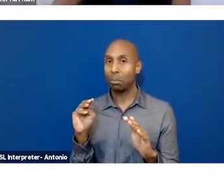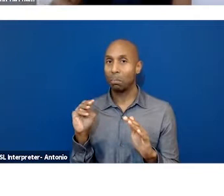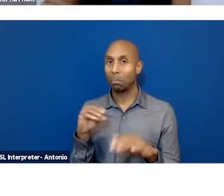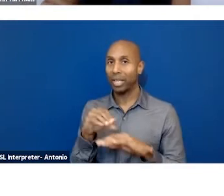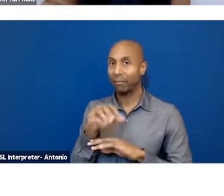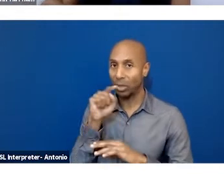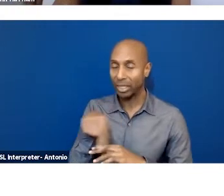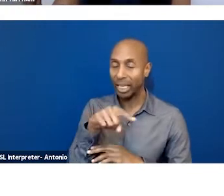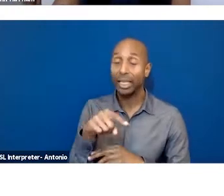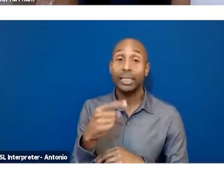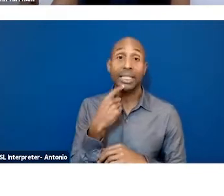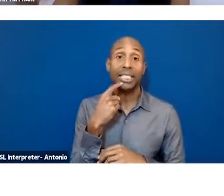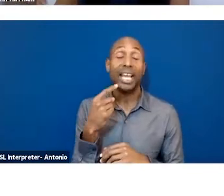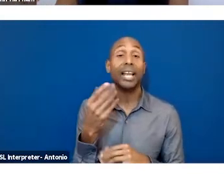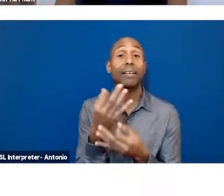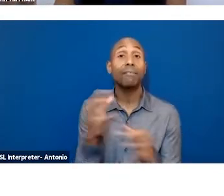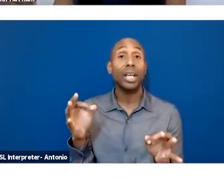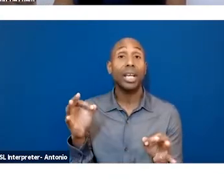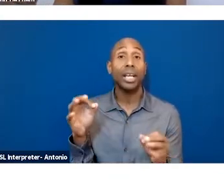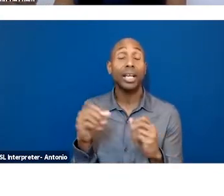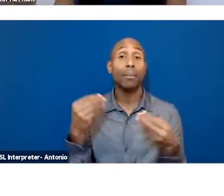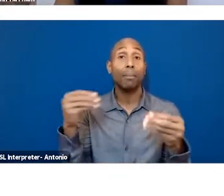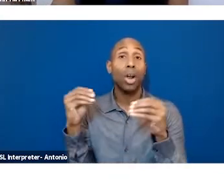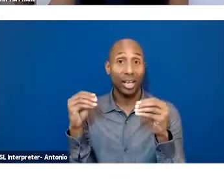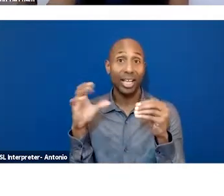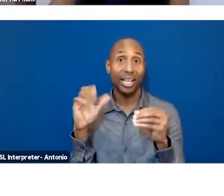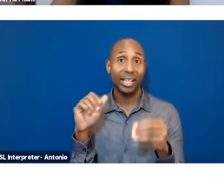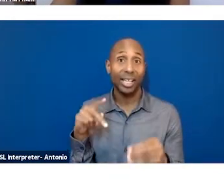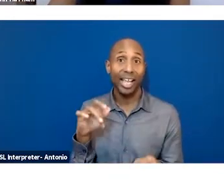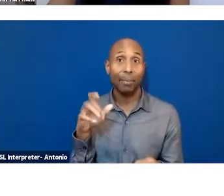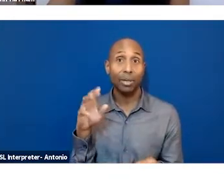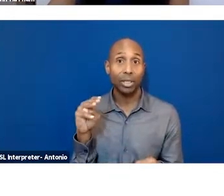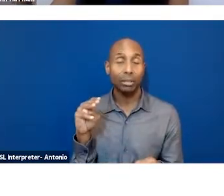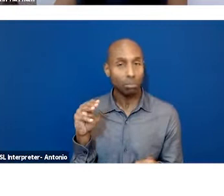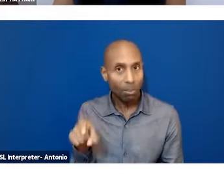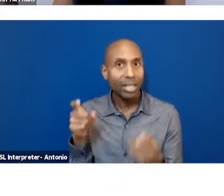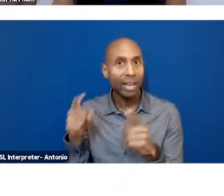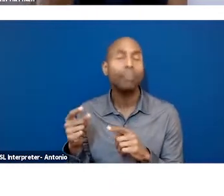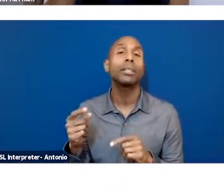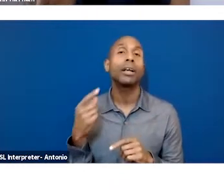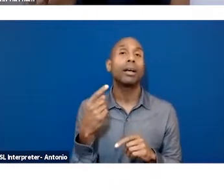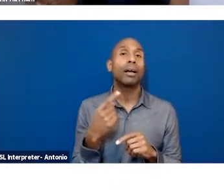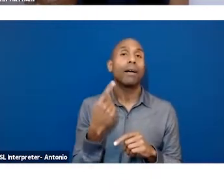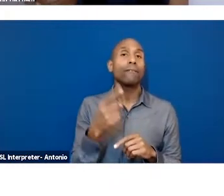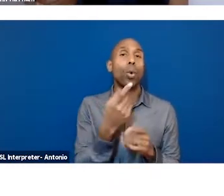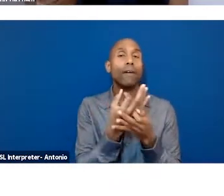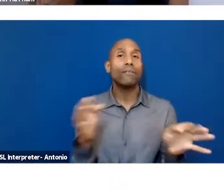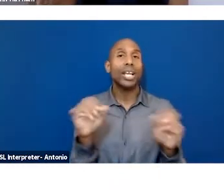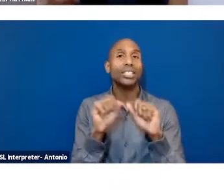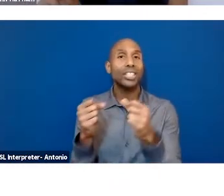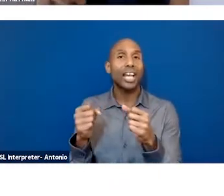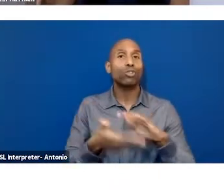necessary condition of free societies, right? Allowed, but also encouraged, and I'm going to talk about the ways in